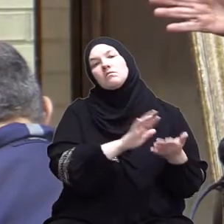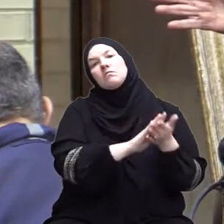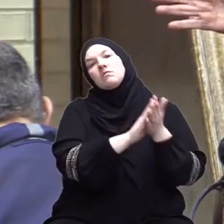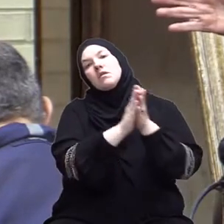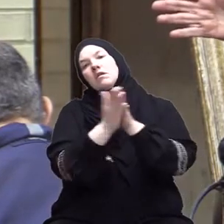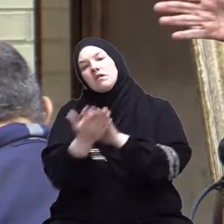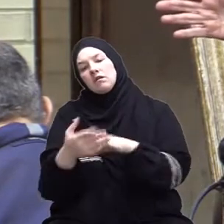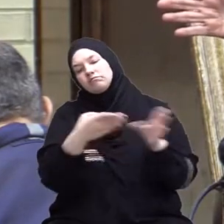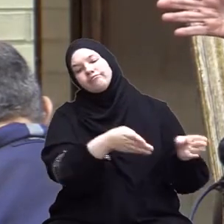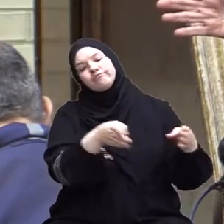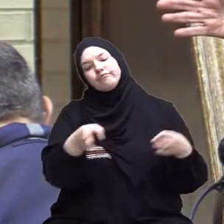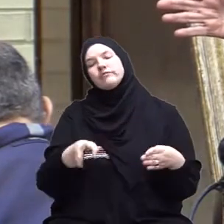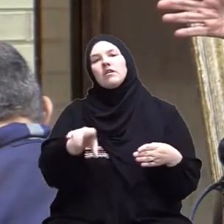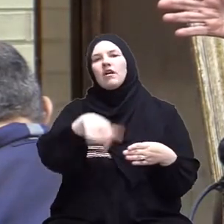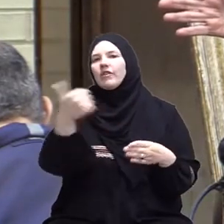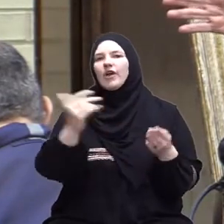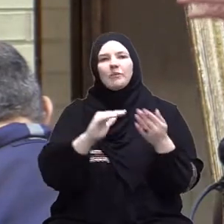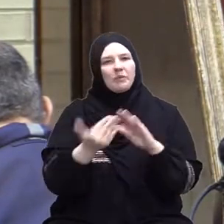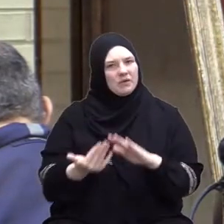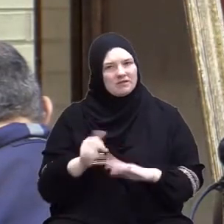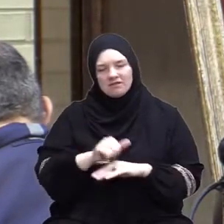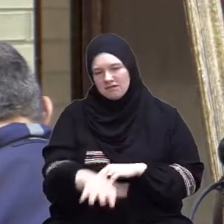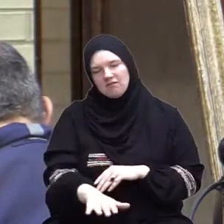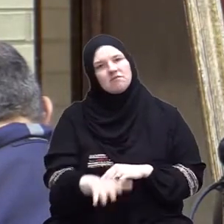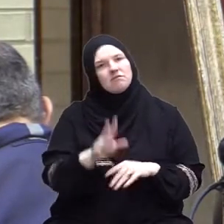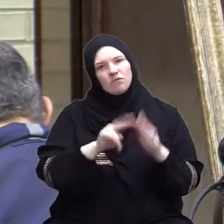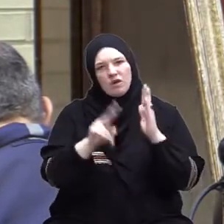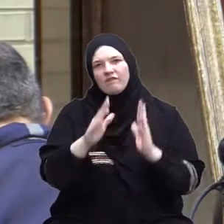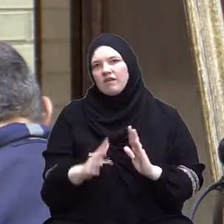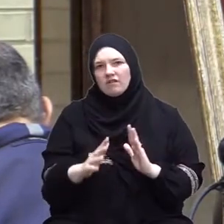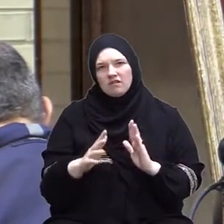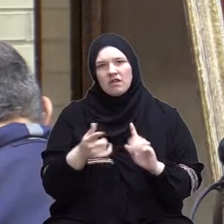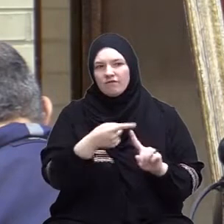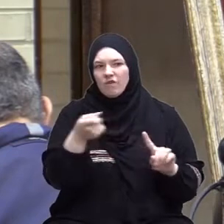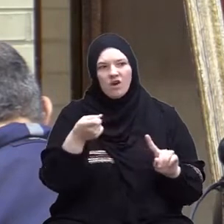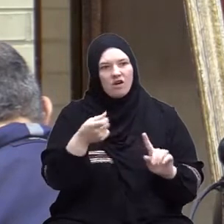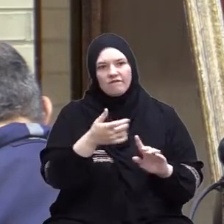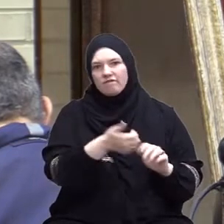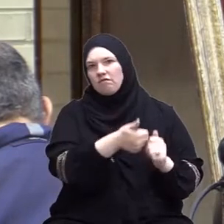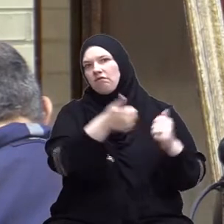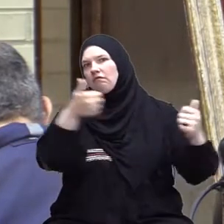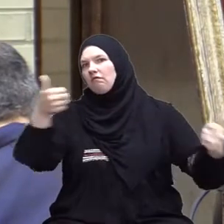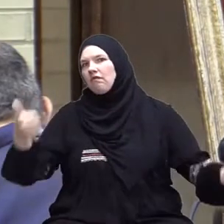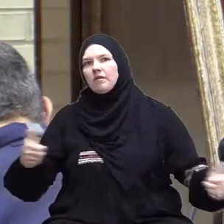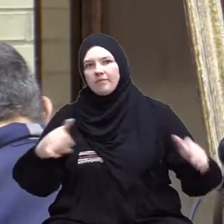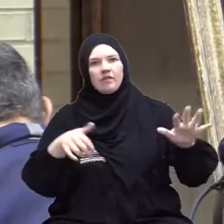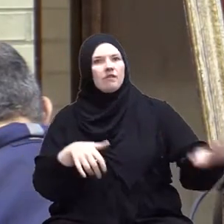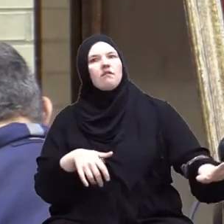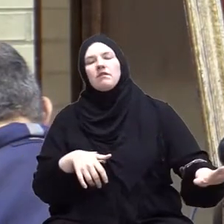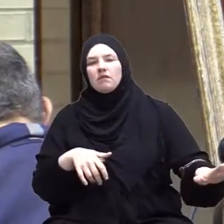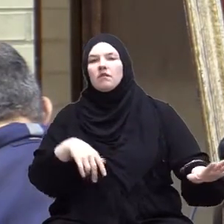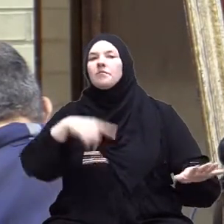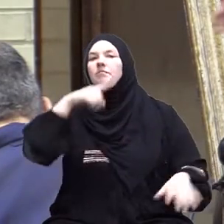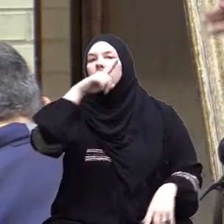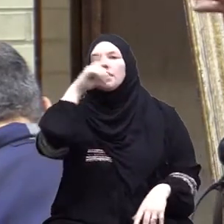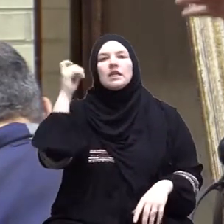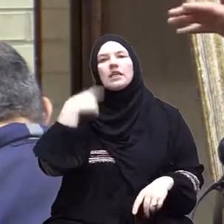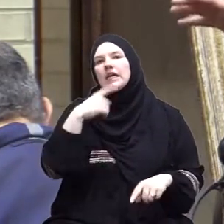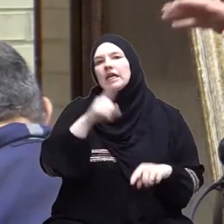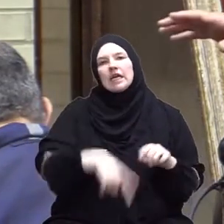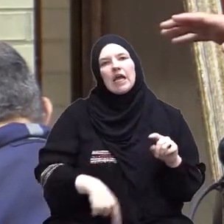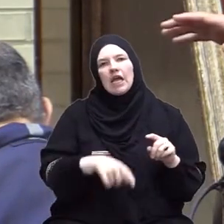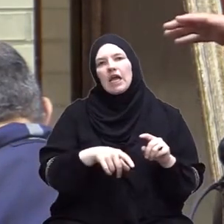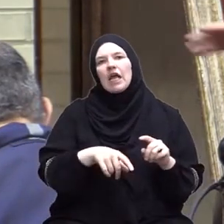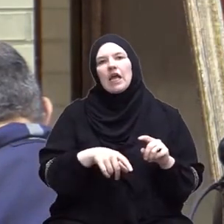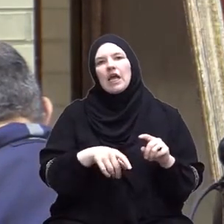another community that is far away from their realm, so that they can